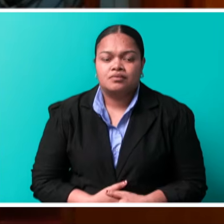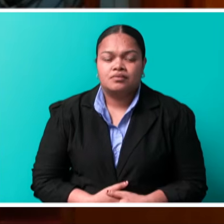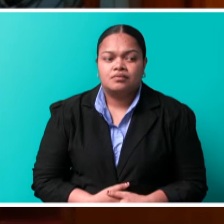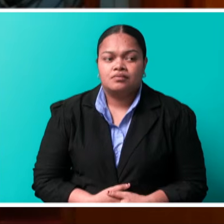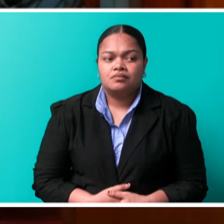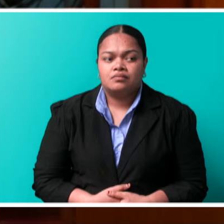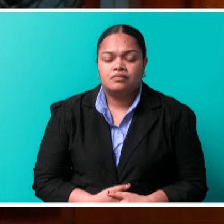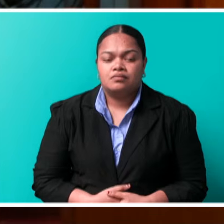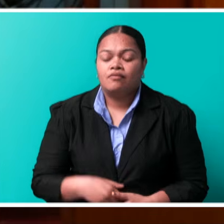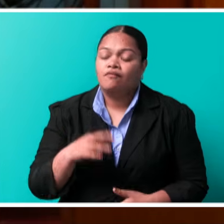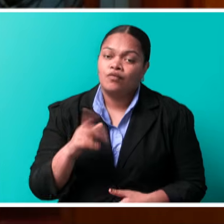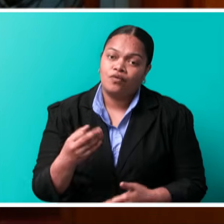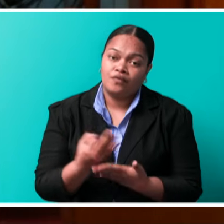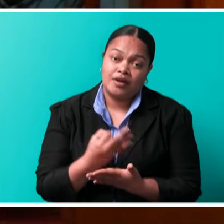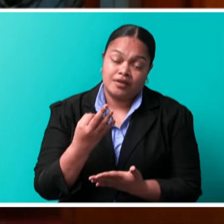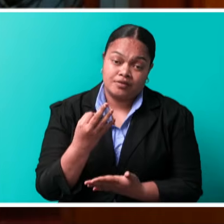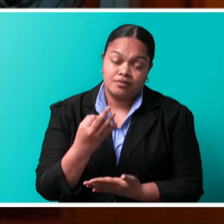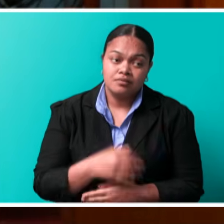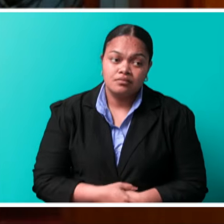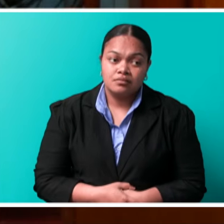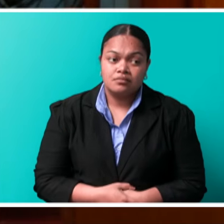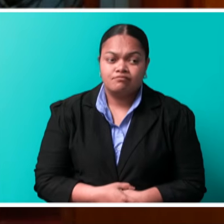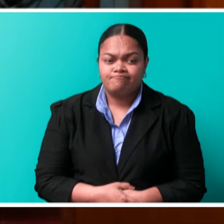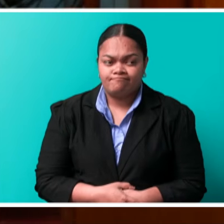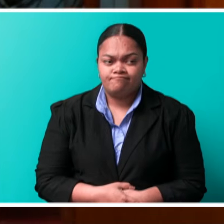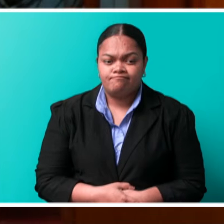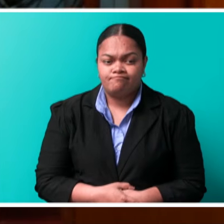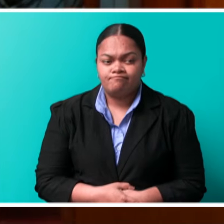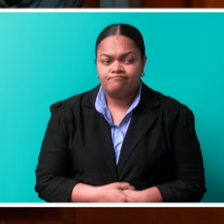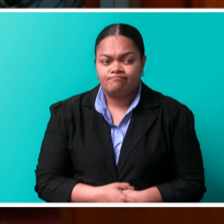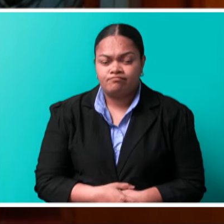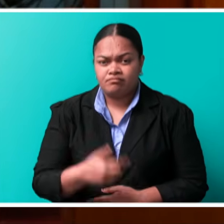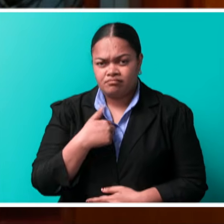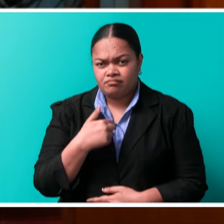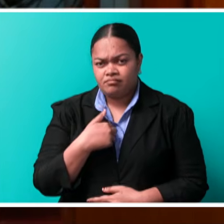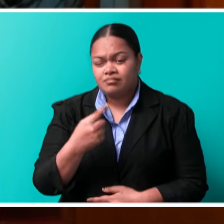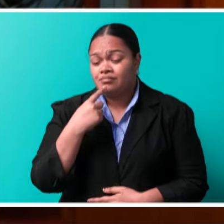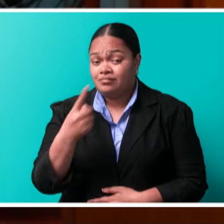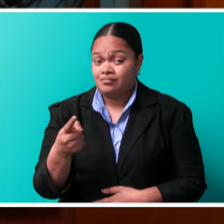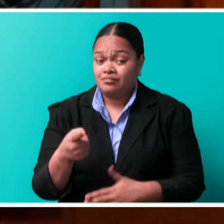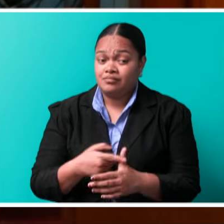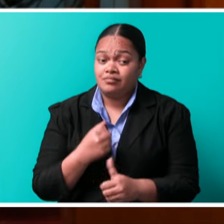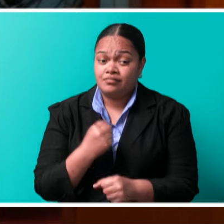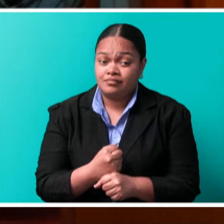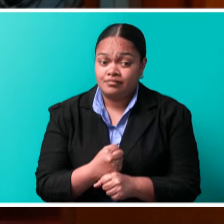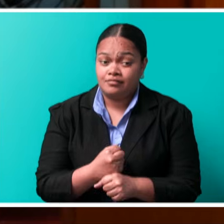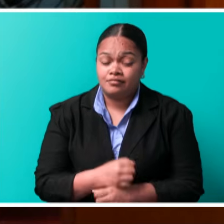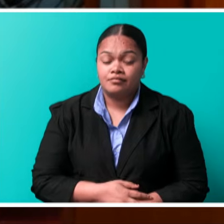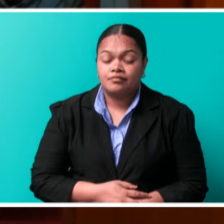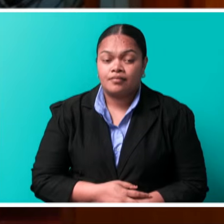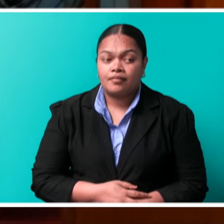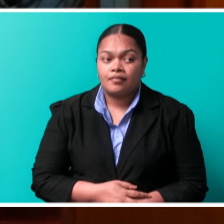for Finance. But I was telling the Attorney General that all the